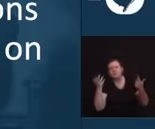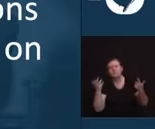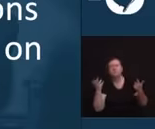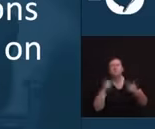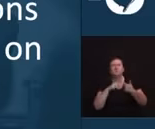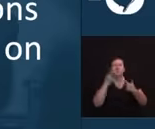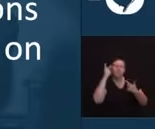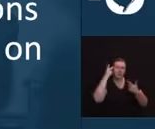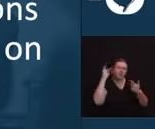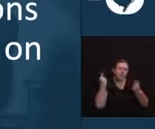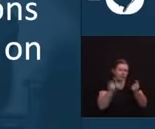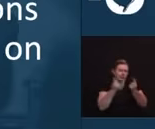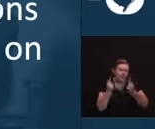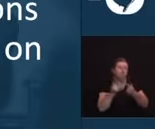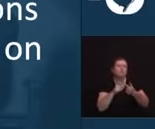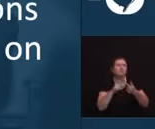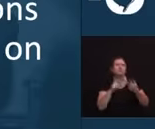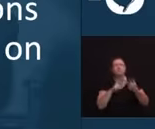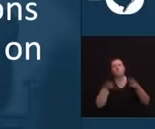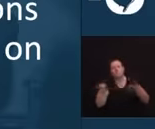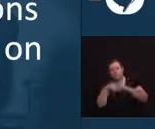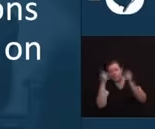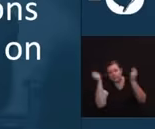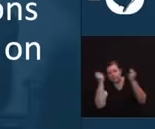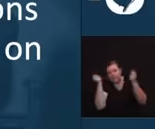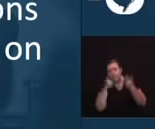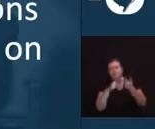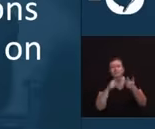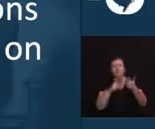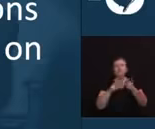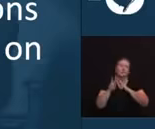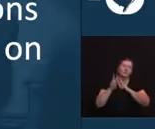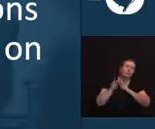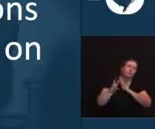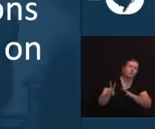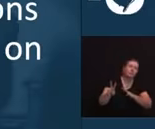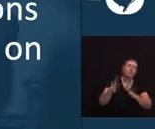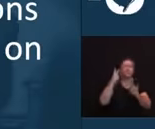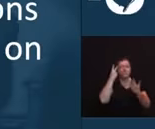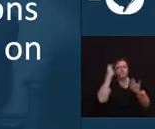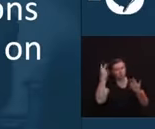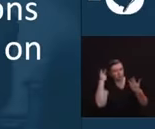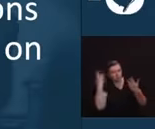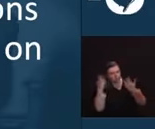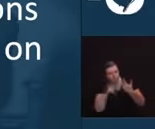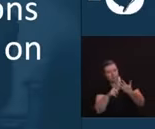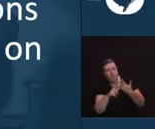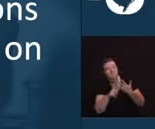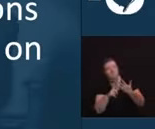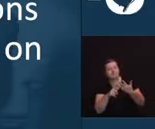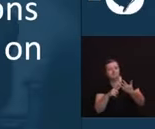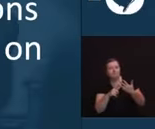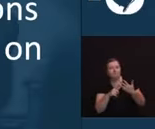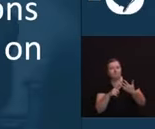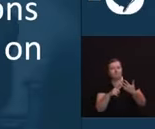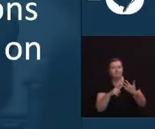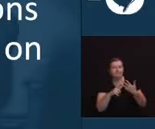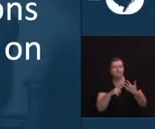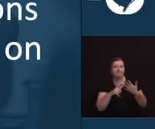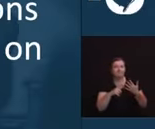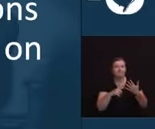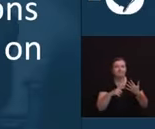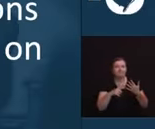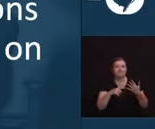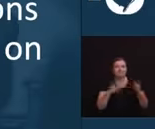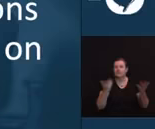ceremonies, funerals, memorial services. This limitation will apply to a whole variety of events, including youth and high school